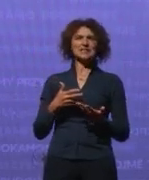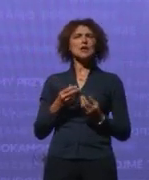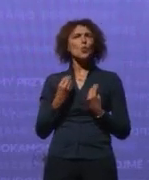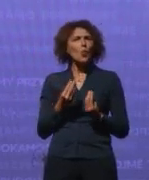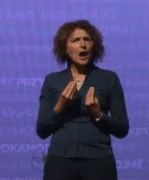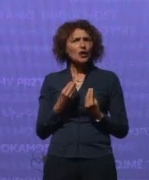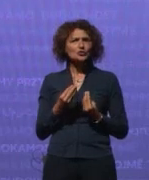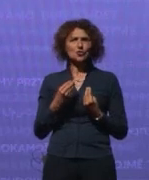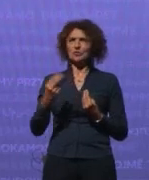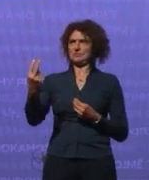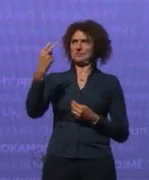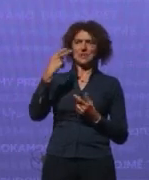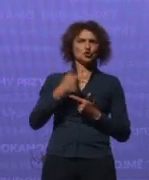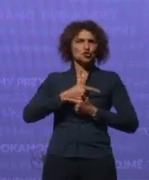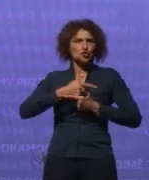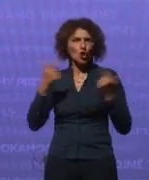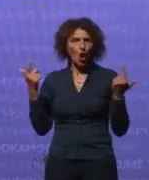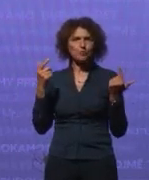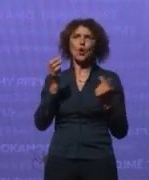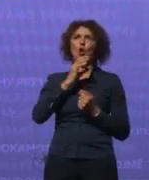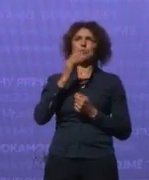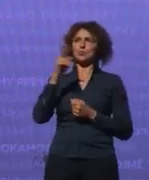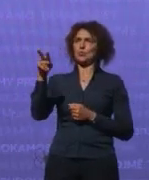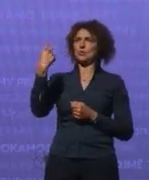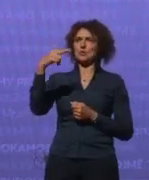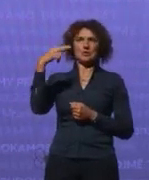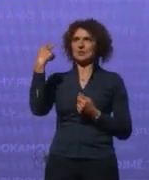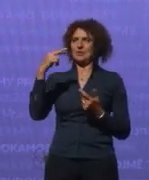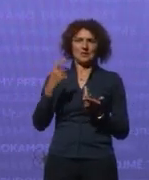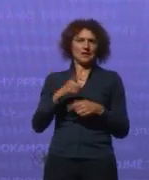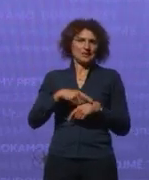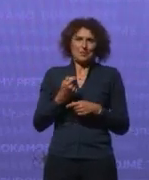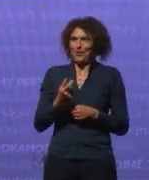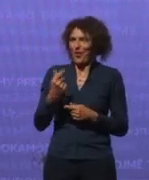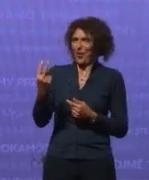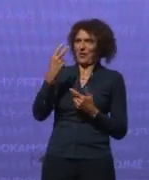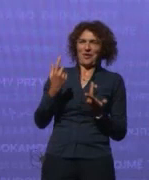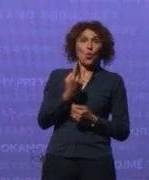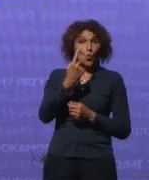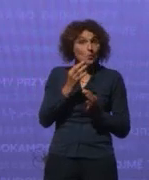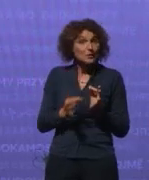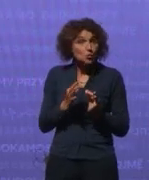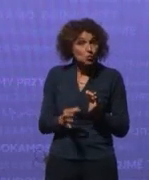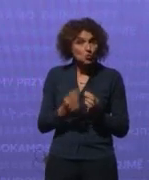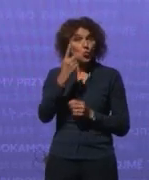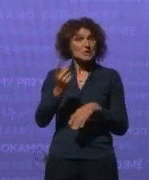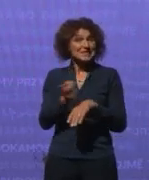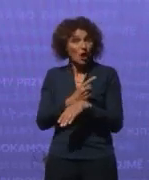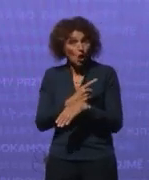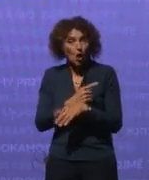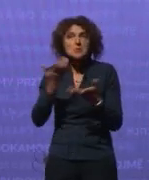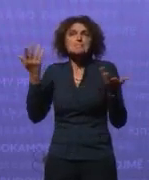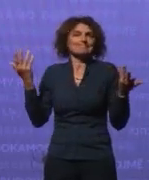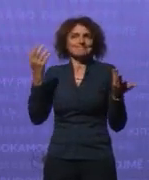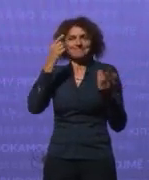20 milliseconds, 100 milliseconds, 1 second? We don't know, but our brain does, and that's very important. Our